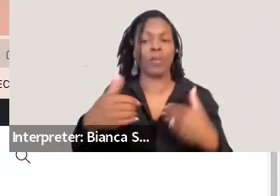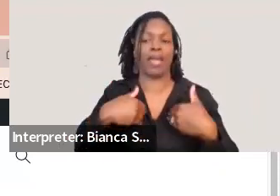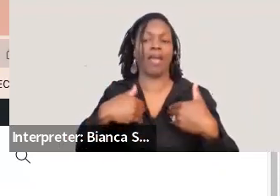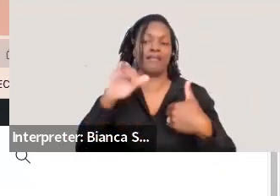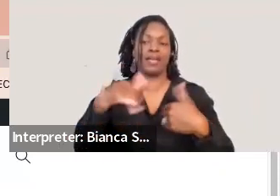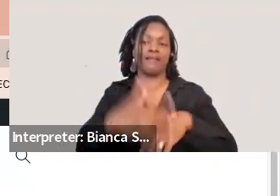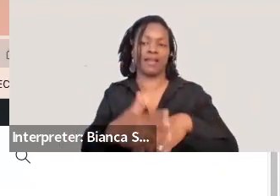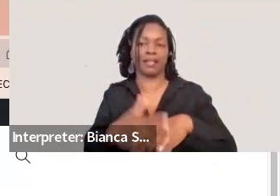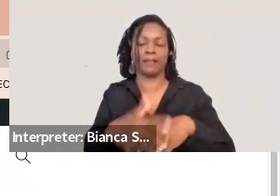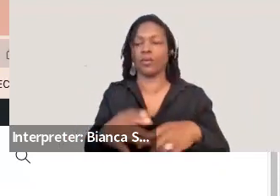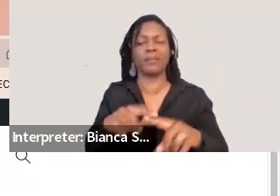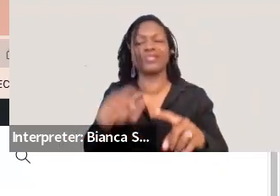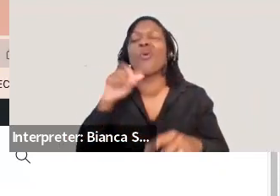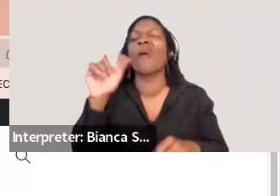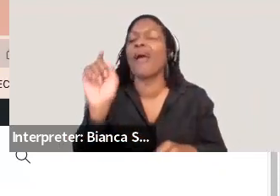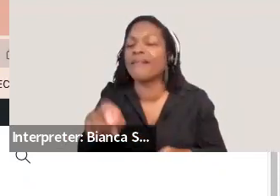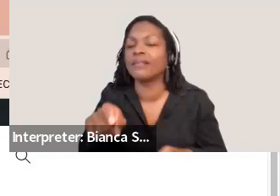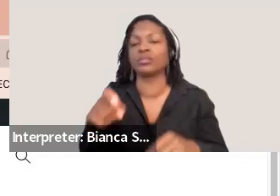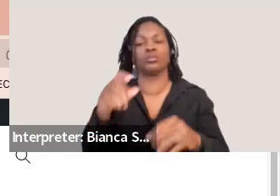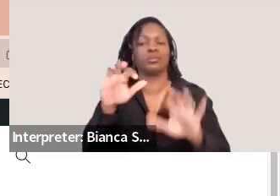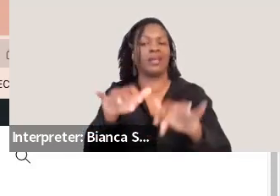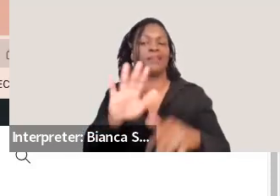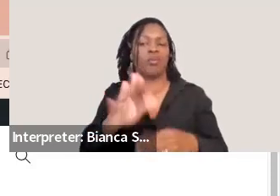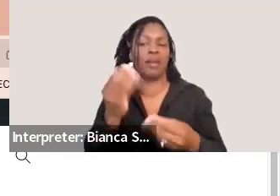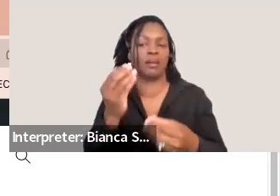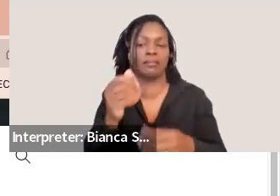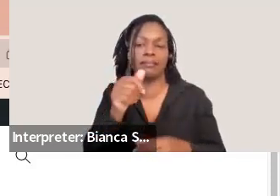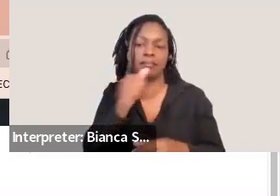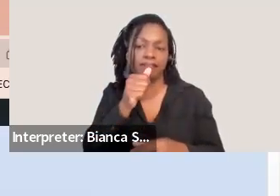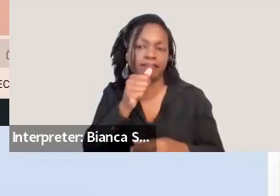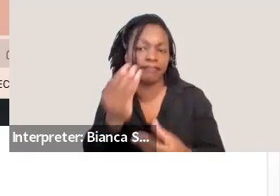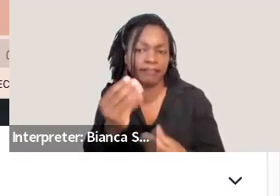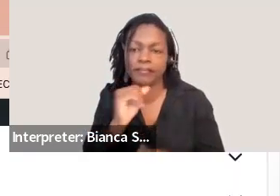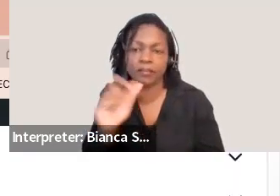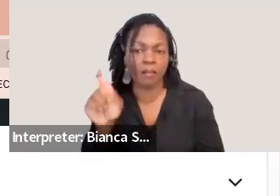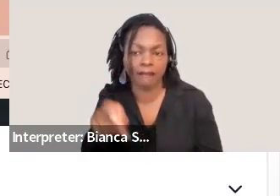800 number, and we have a general email, which is